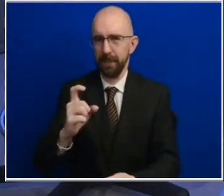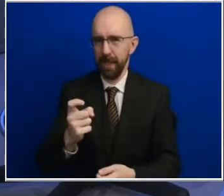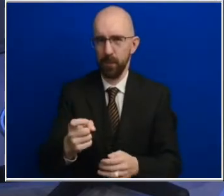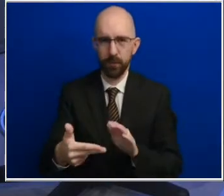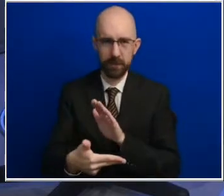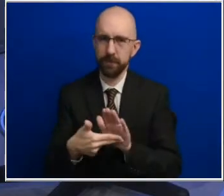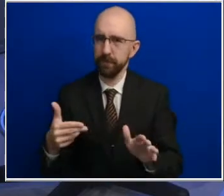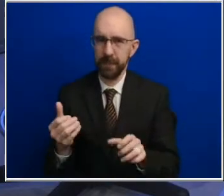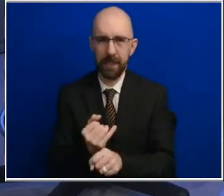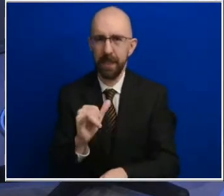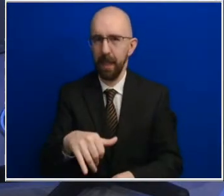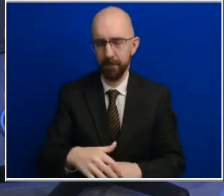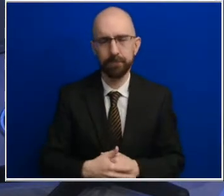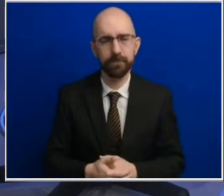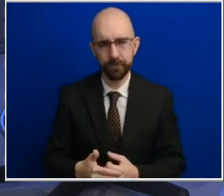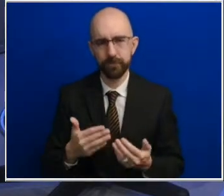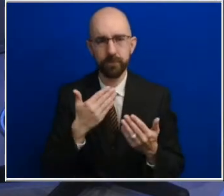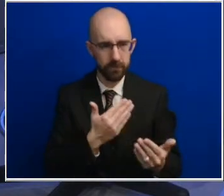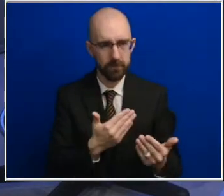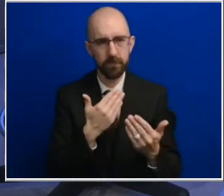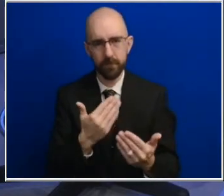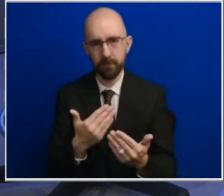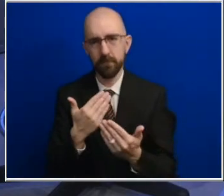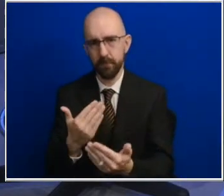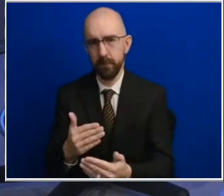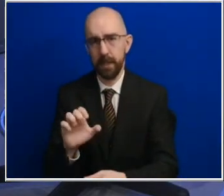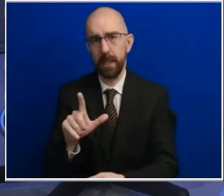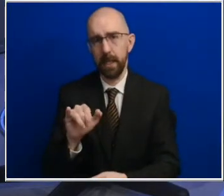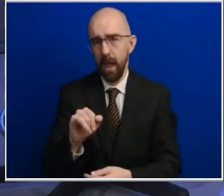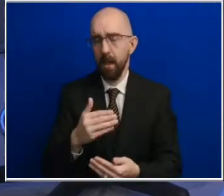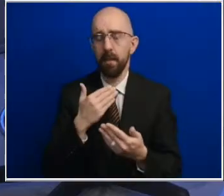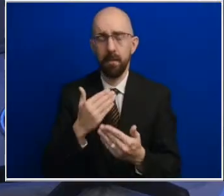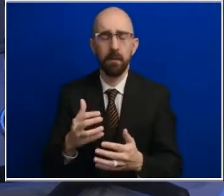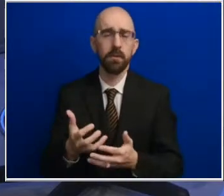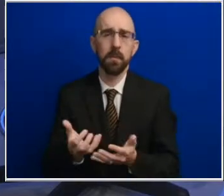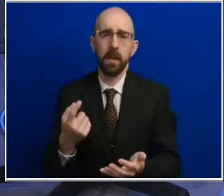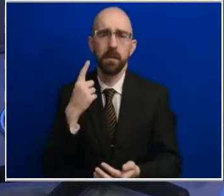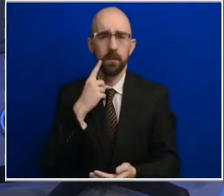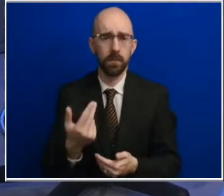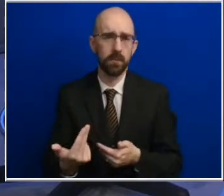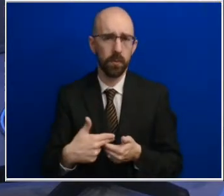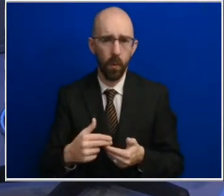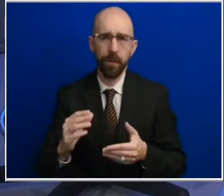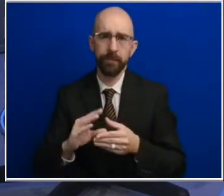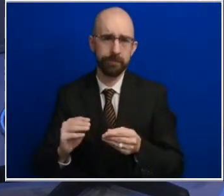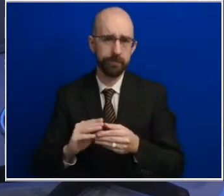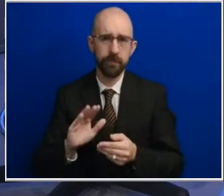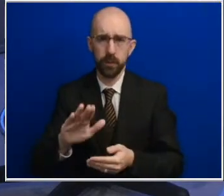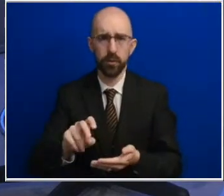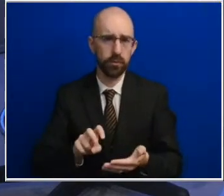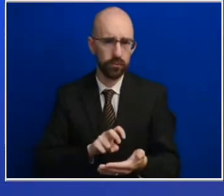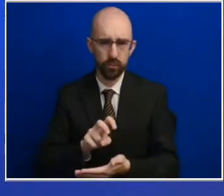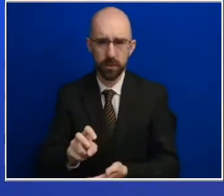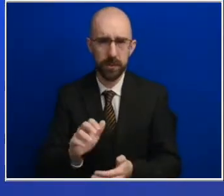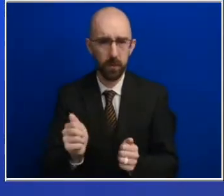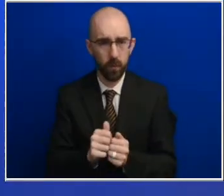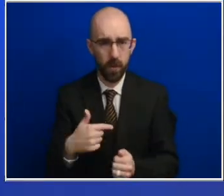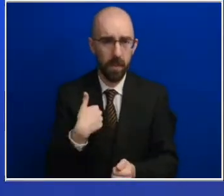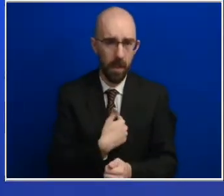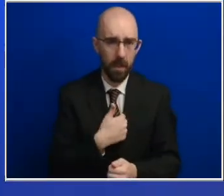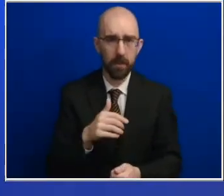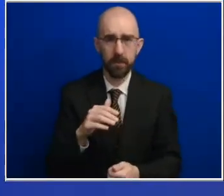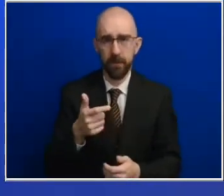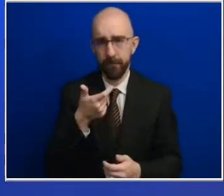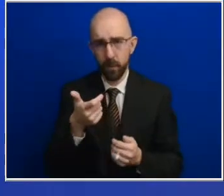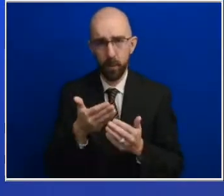Landazuri, thank you. Dr. Sewell, thank you. And Eli, thank you so much for taking the time to share your journey with us and all of our viewers. And thank you to